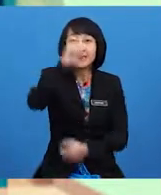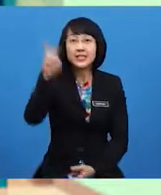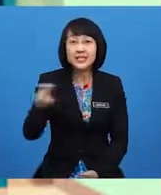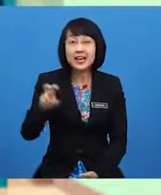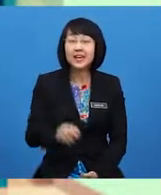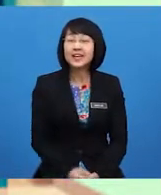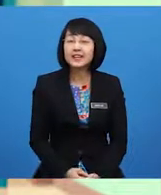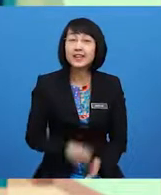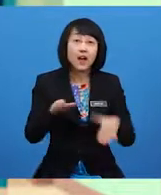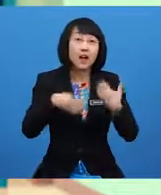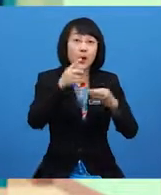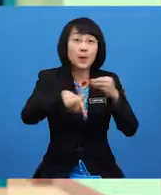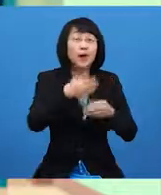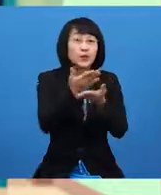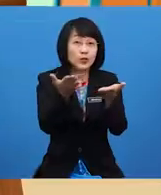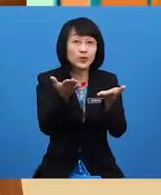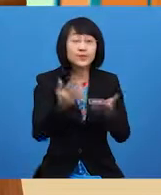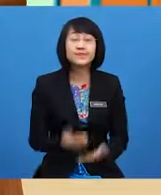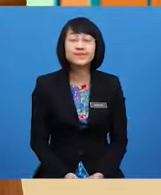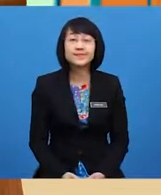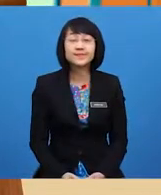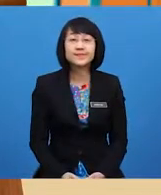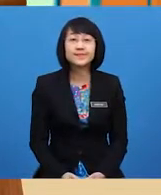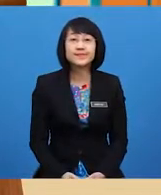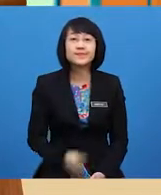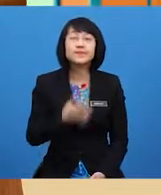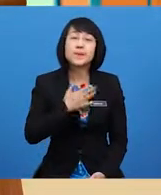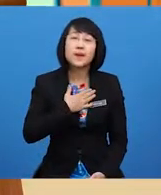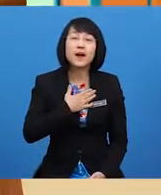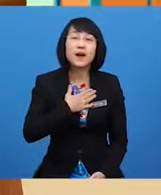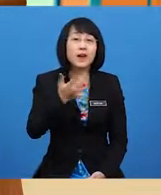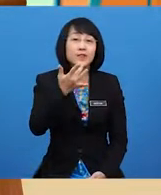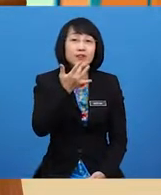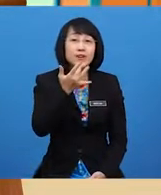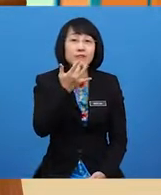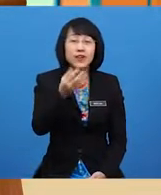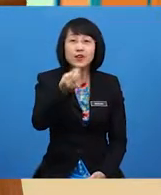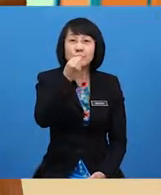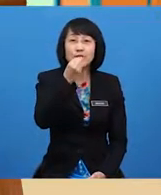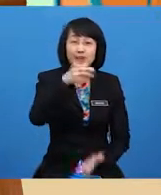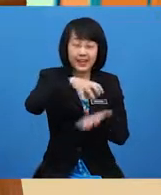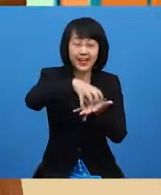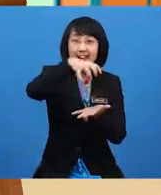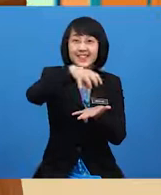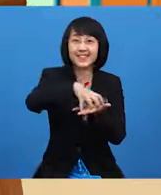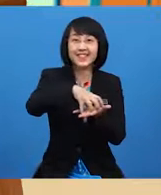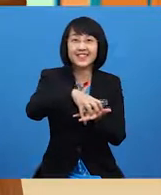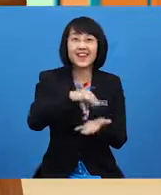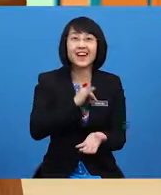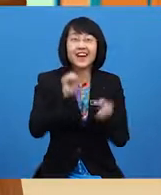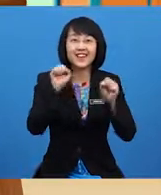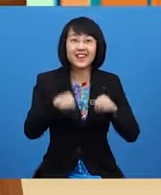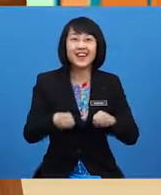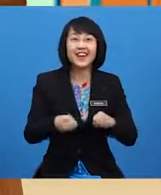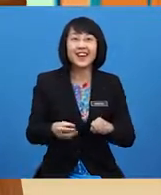pizza. What about you? Oh, for me, my favorite food is cake. I